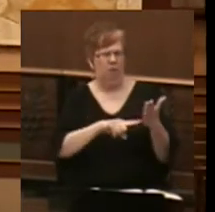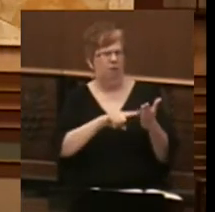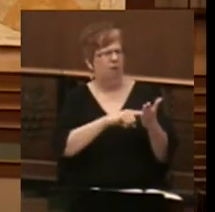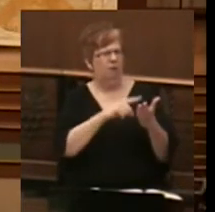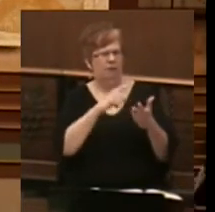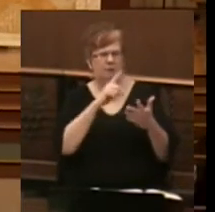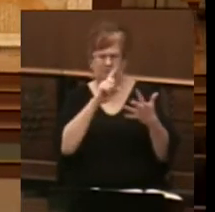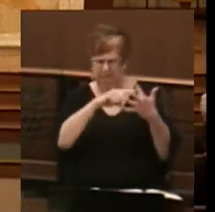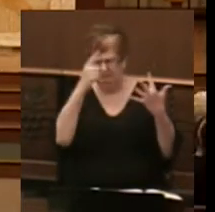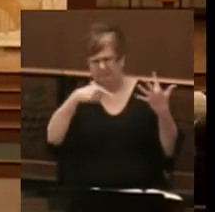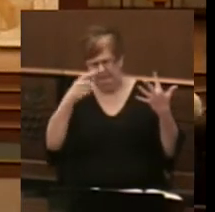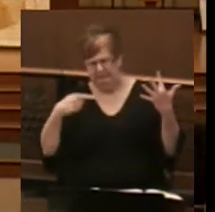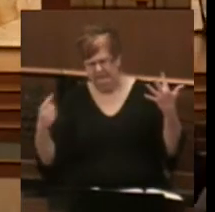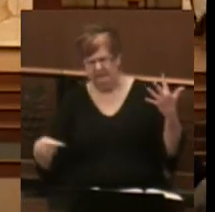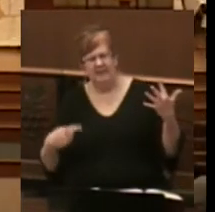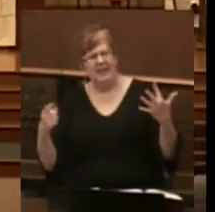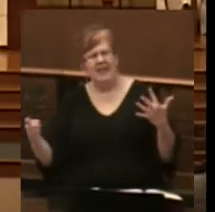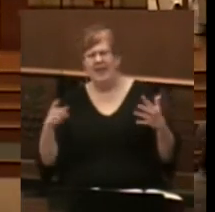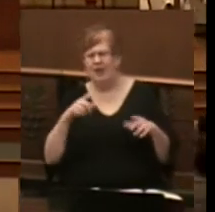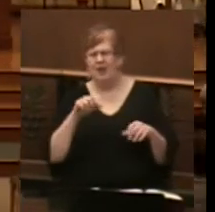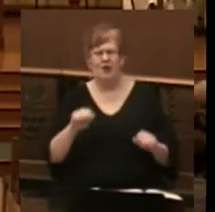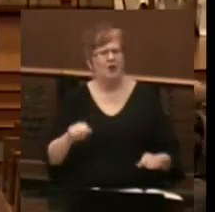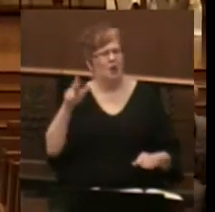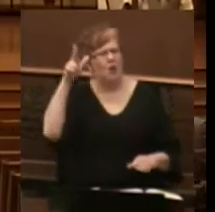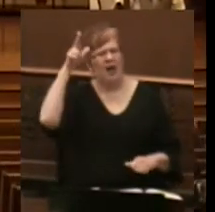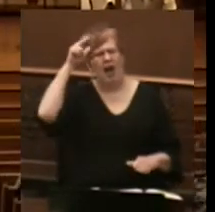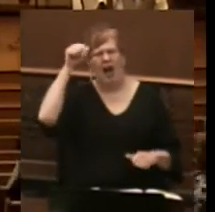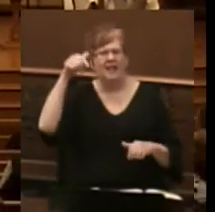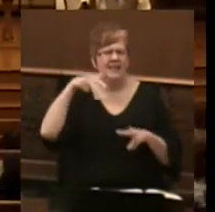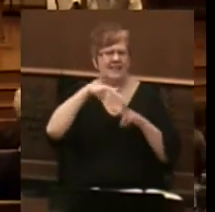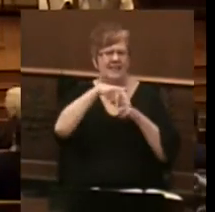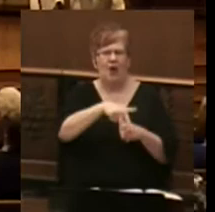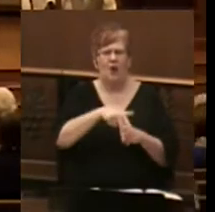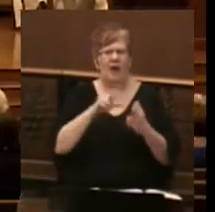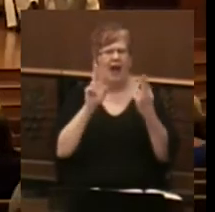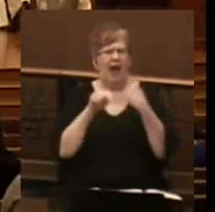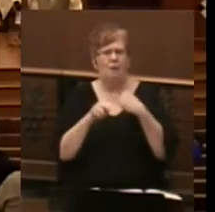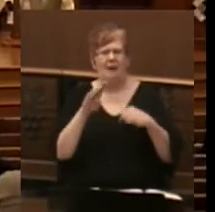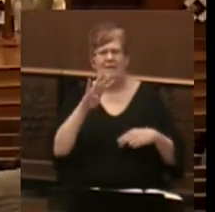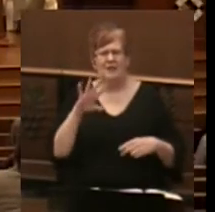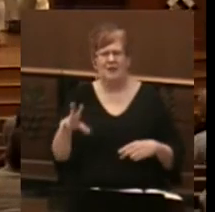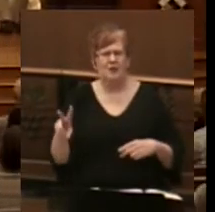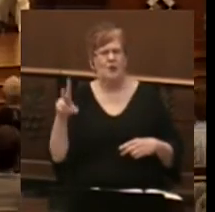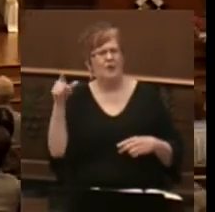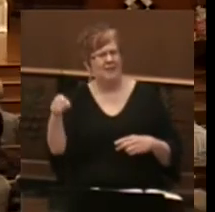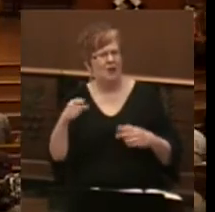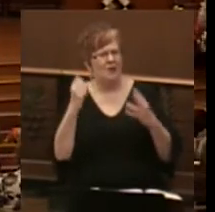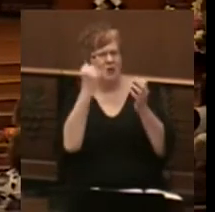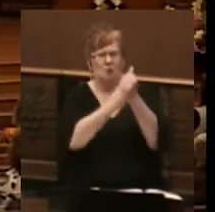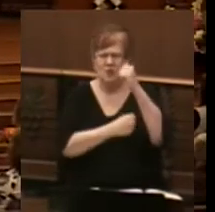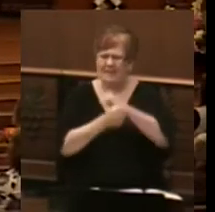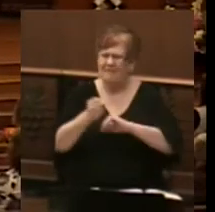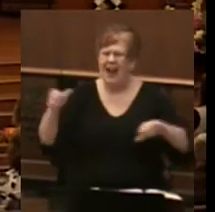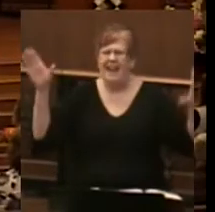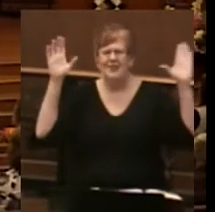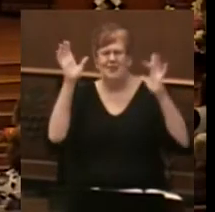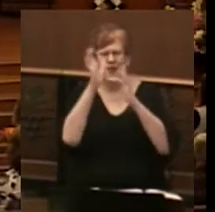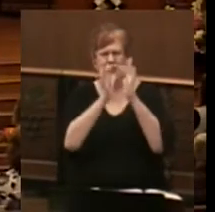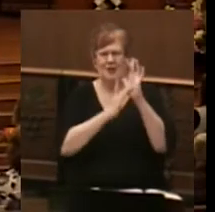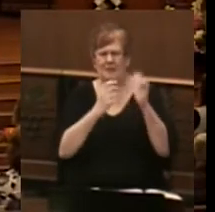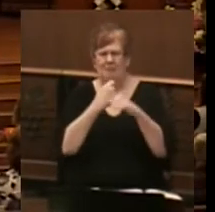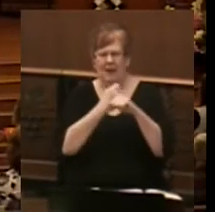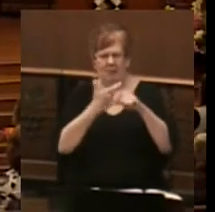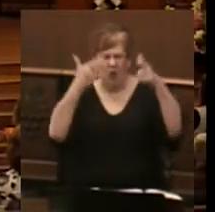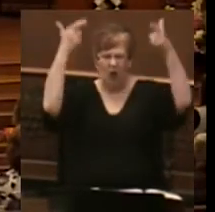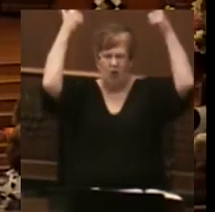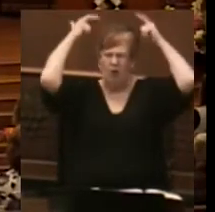This pilot couldn't drive a donkey straight down Highway 52 if he tried. But here he is, crucifying this Jesus. He made him wear a crown of